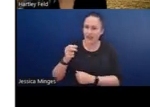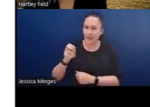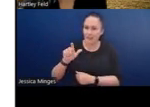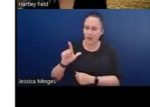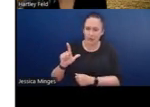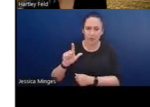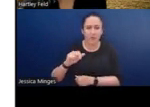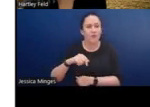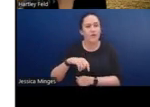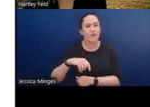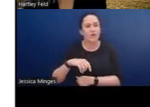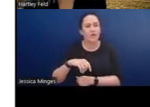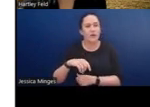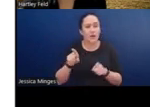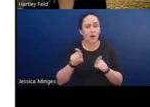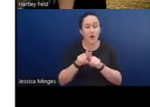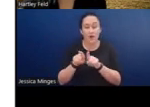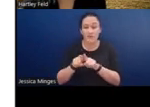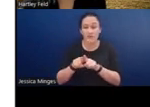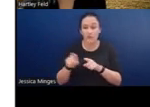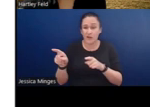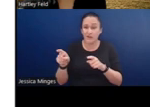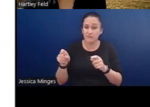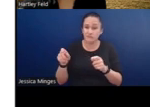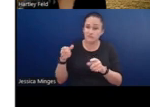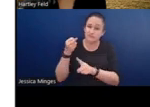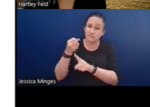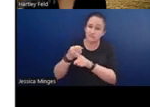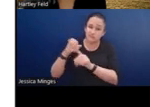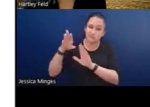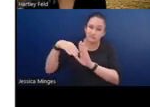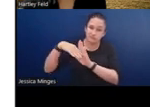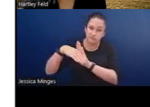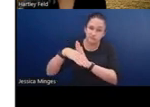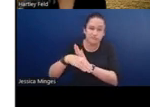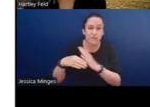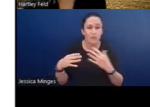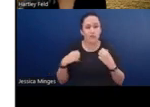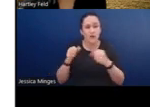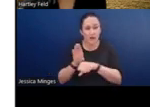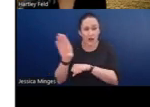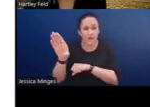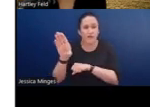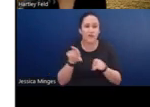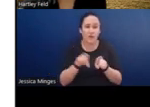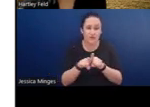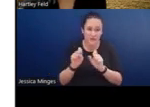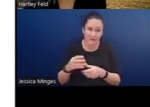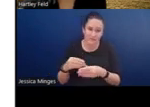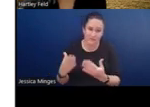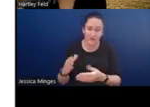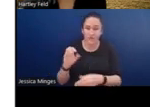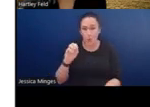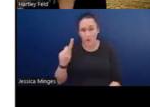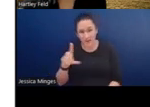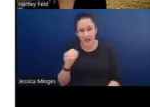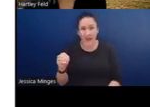also, eroding recovery and recovery capital contributes to our high overdose and maternal mortality. Kentucky